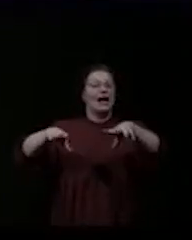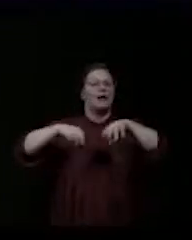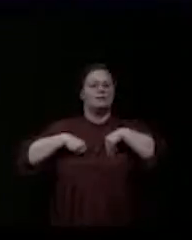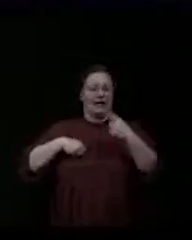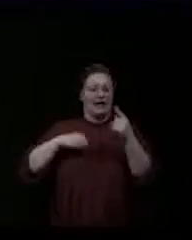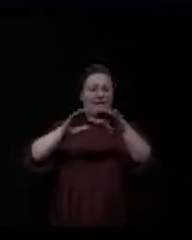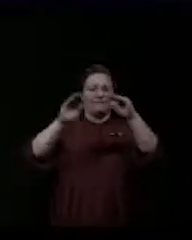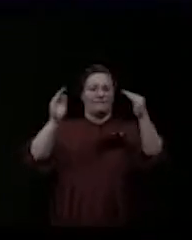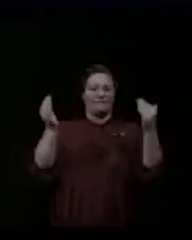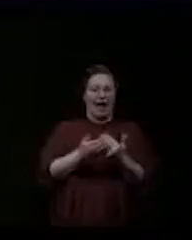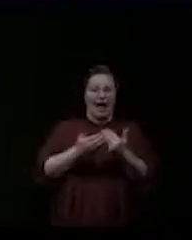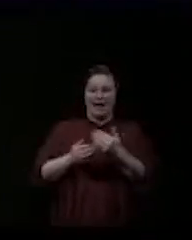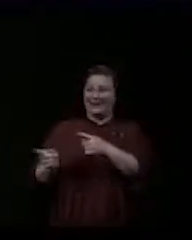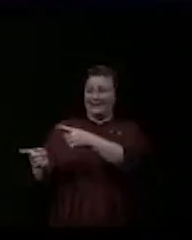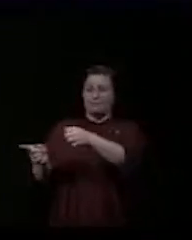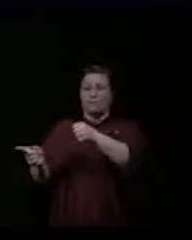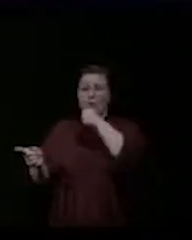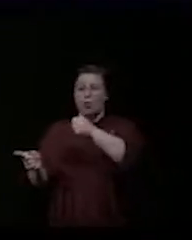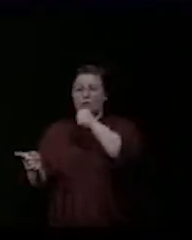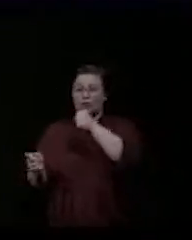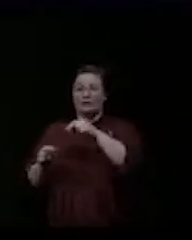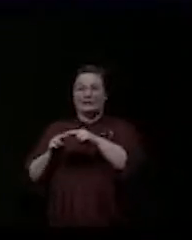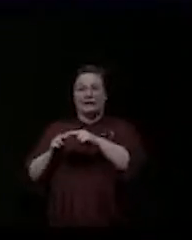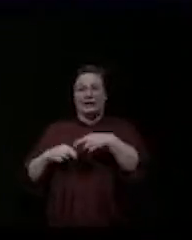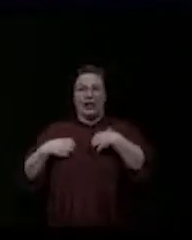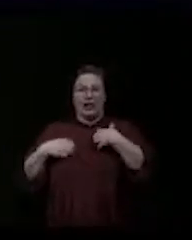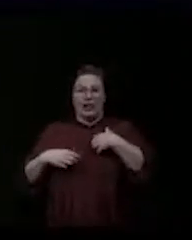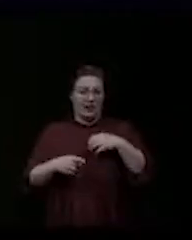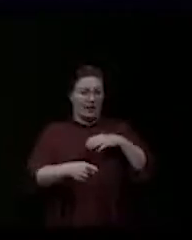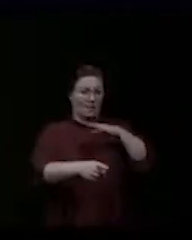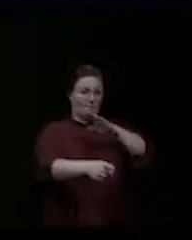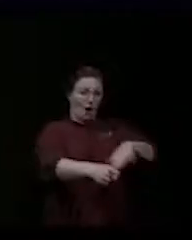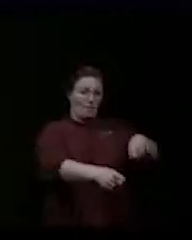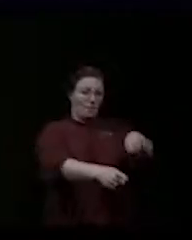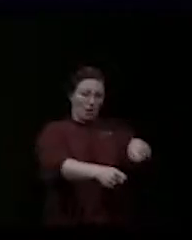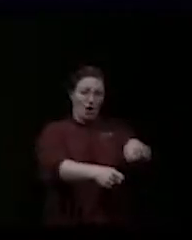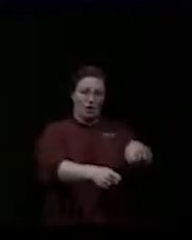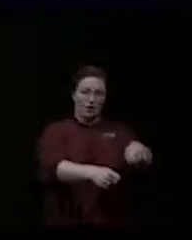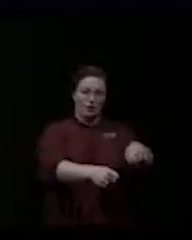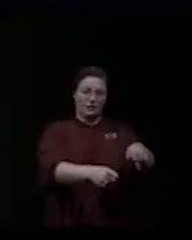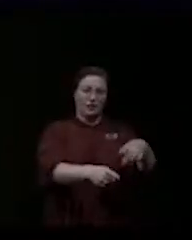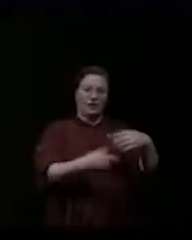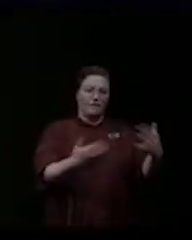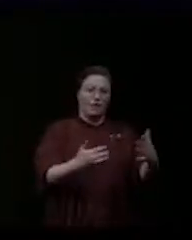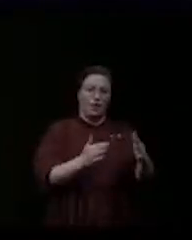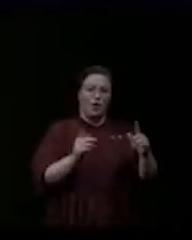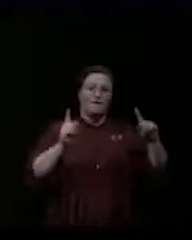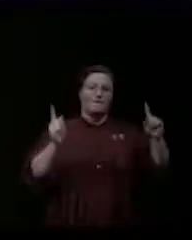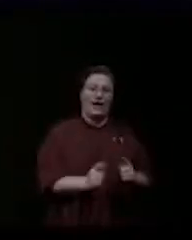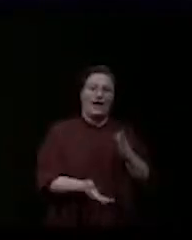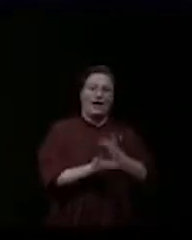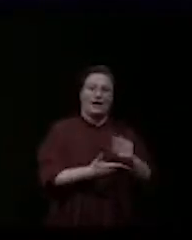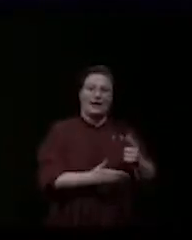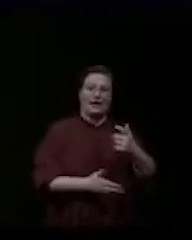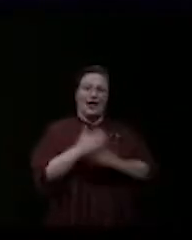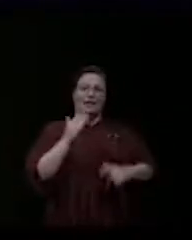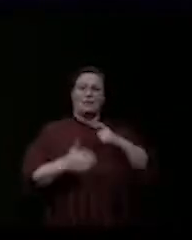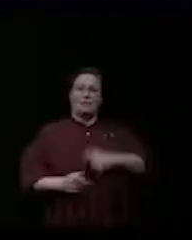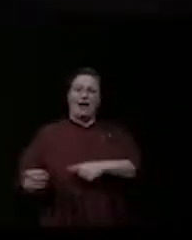in which grandmothers fear their granddaughters will enjoy fewer rights than they